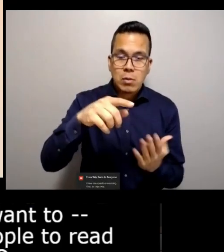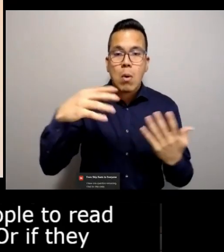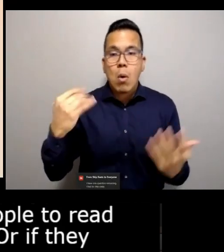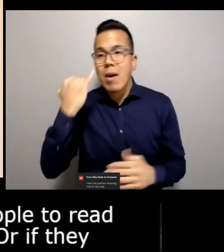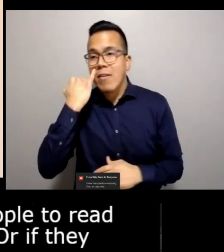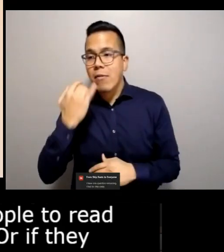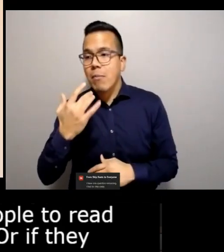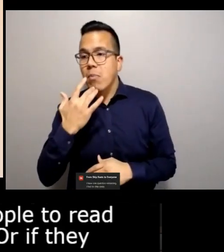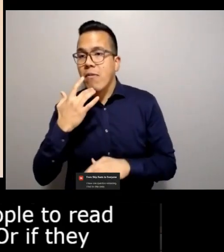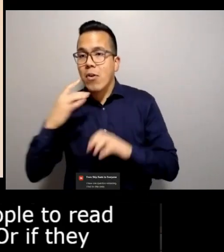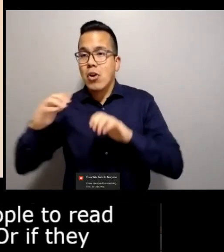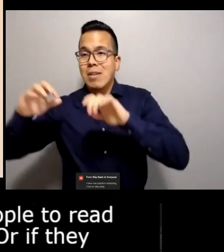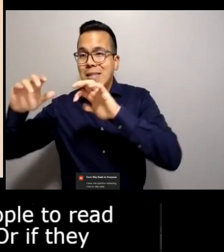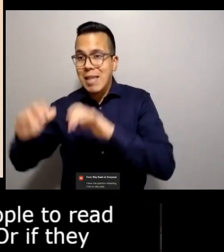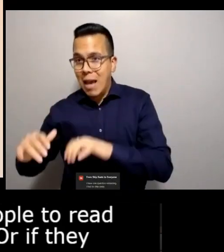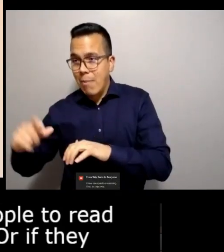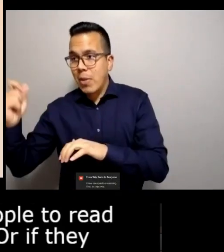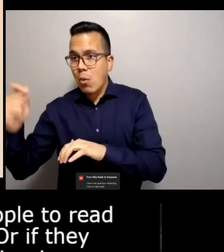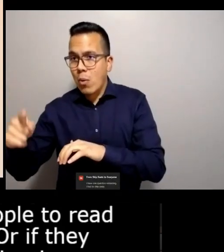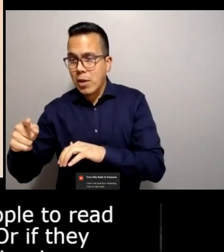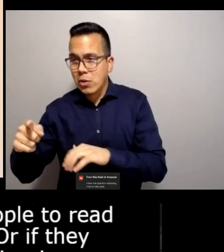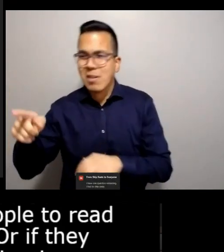question and have us read it out for them.